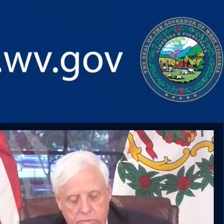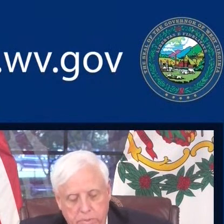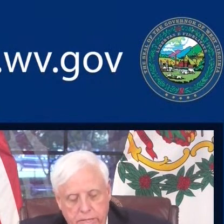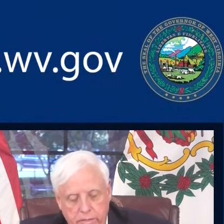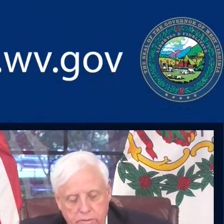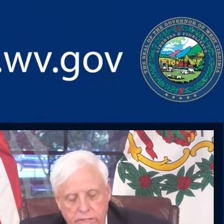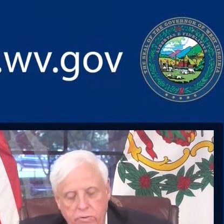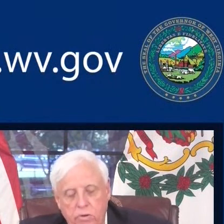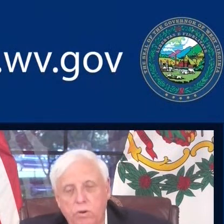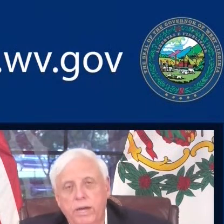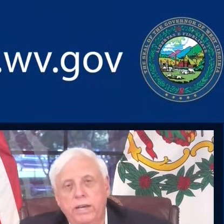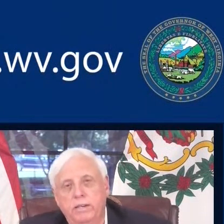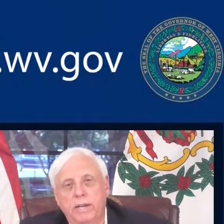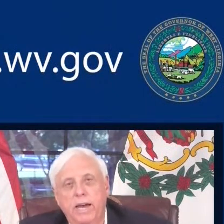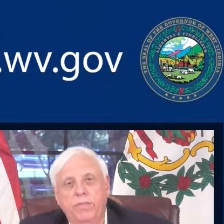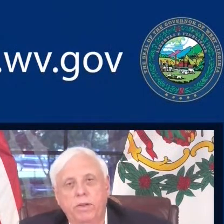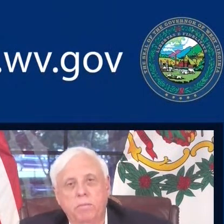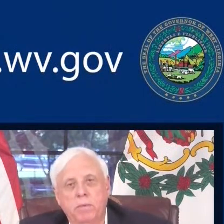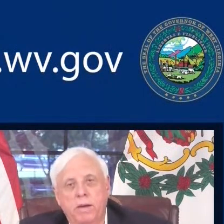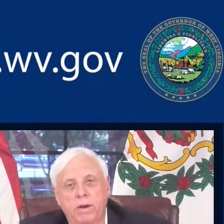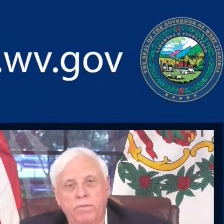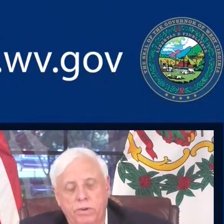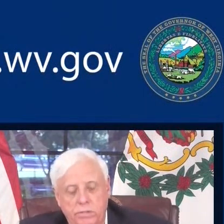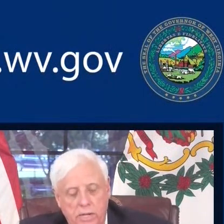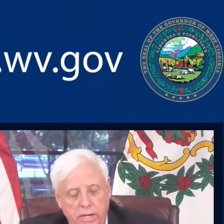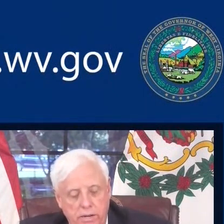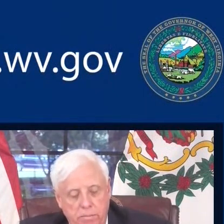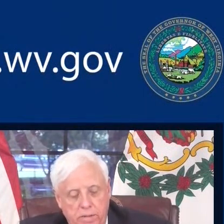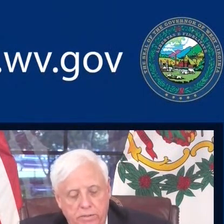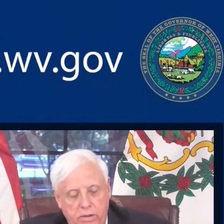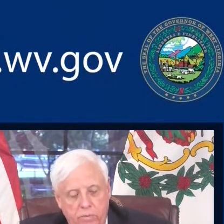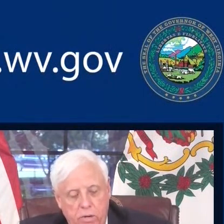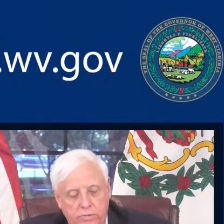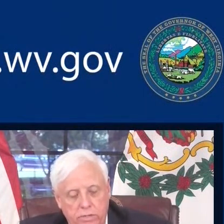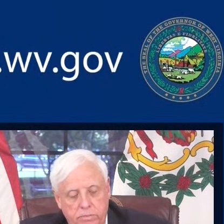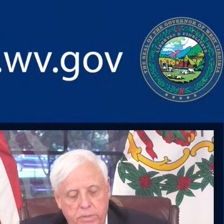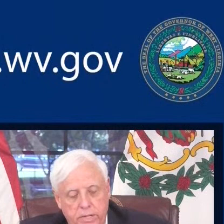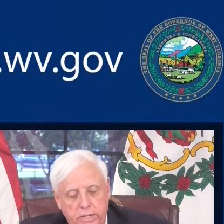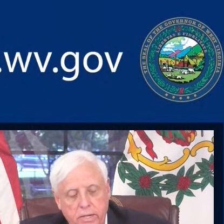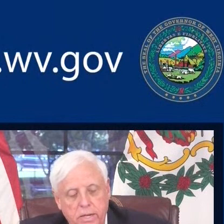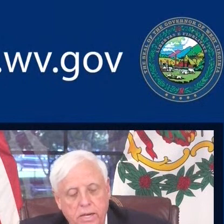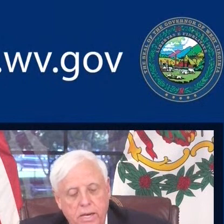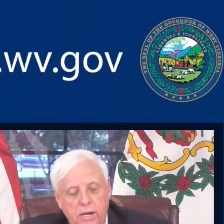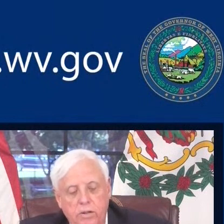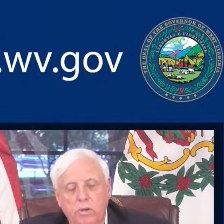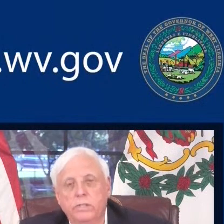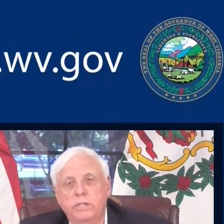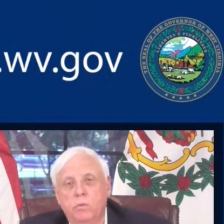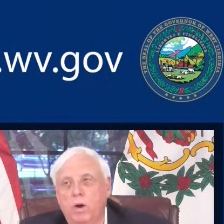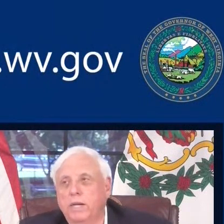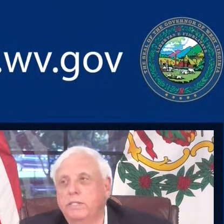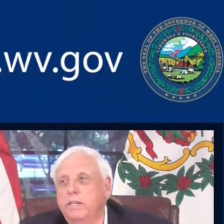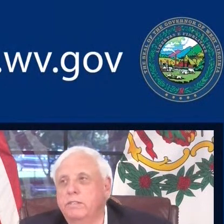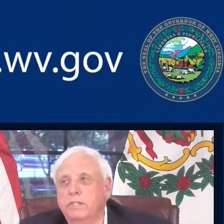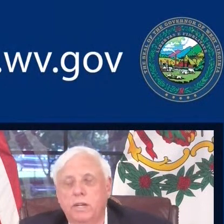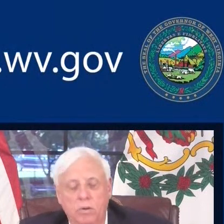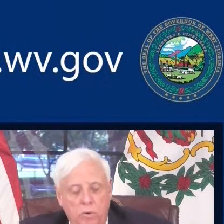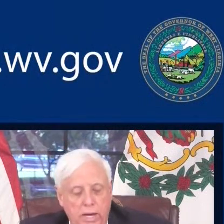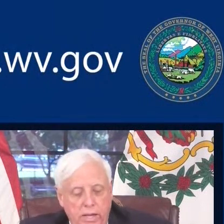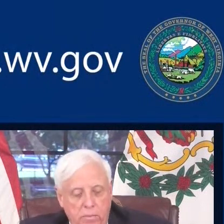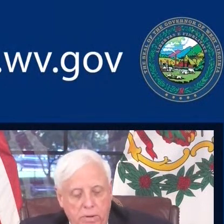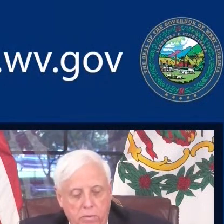planes, will speak. General Crane, Kathy, our First Lady, and myself will also speak. I encourage you to watch it.